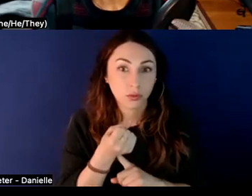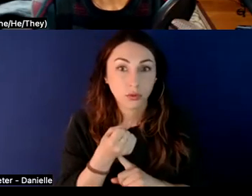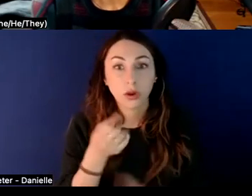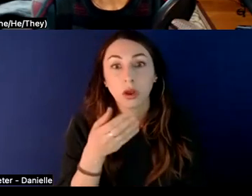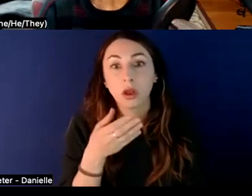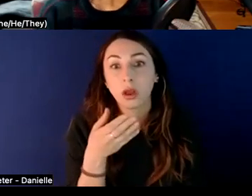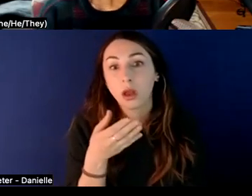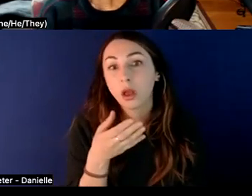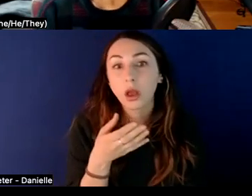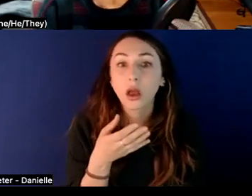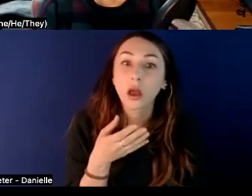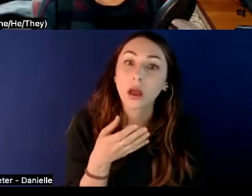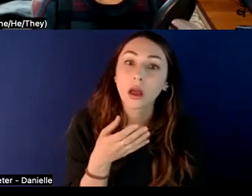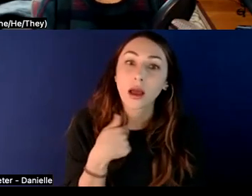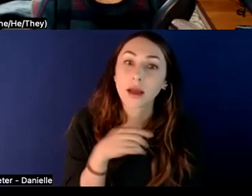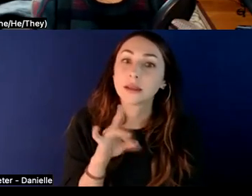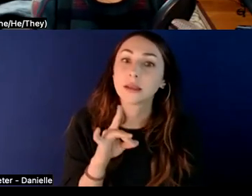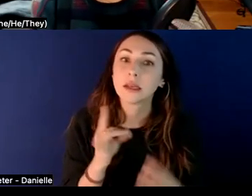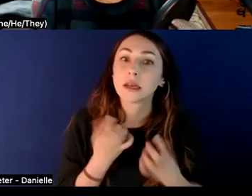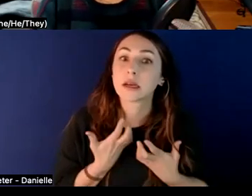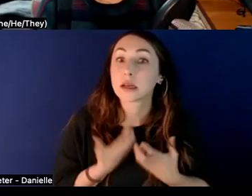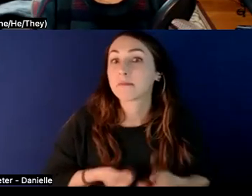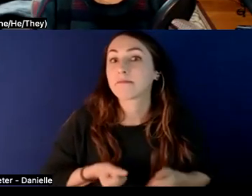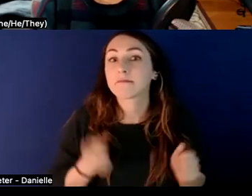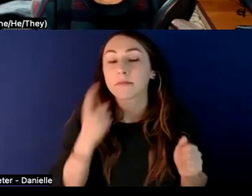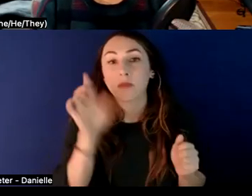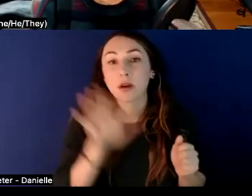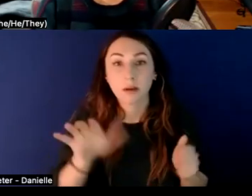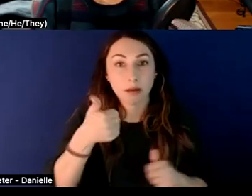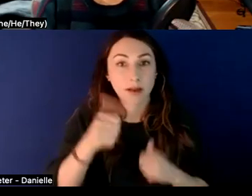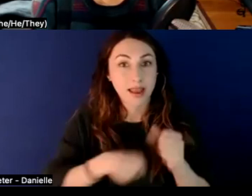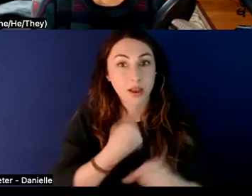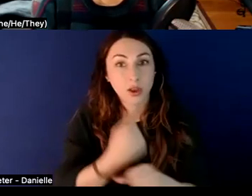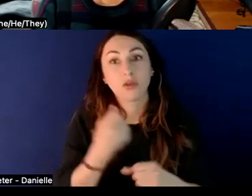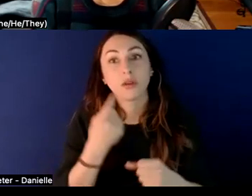I internalized it for about 10 years, and it bubbled up to the surface